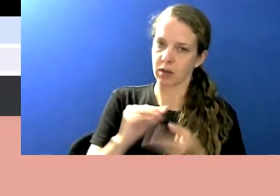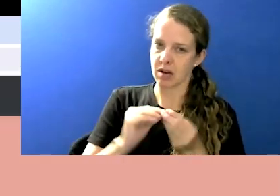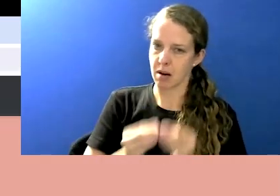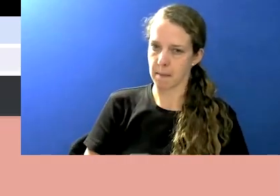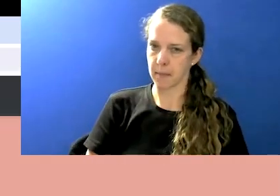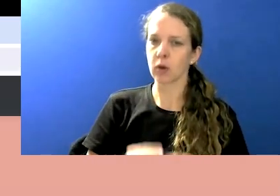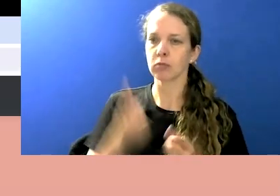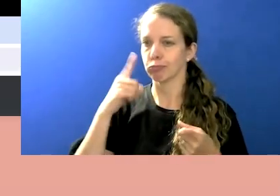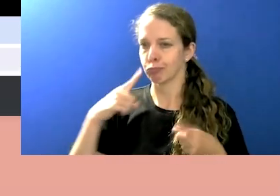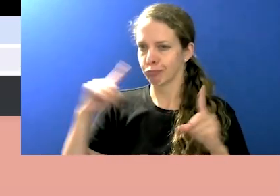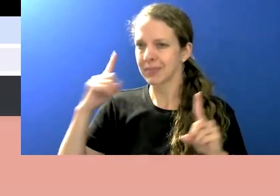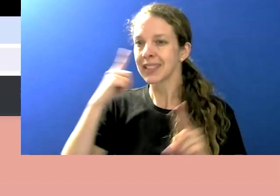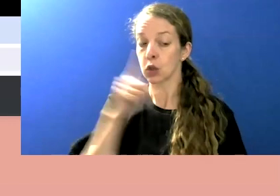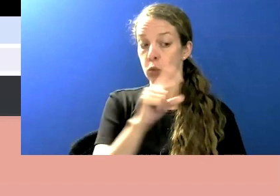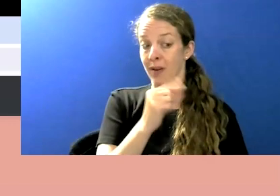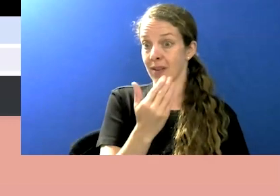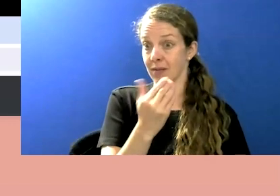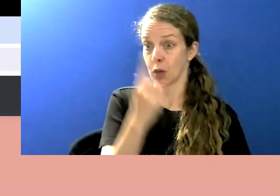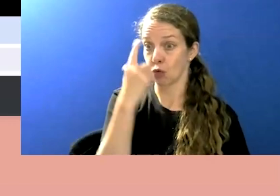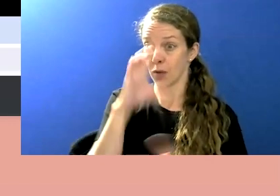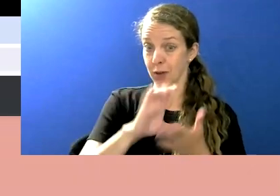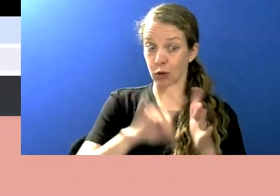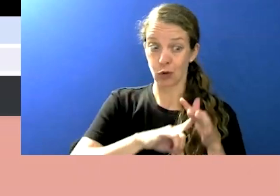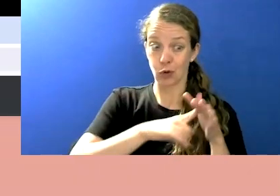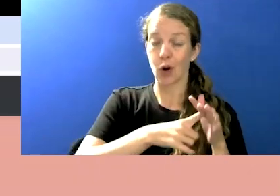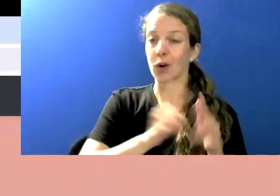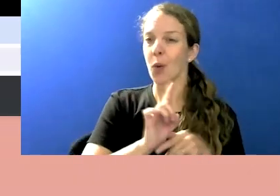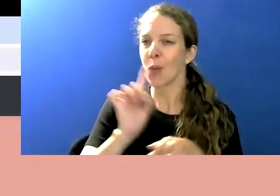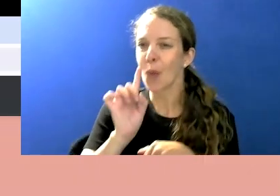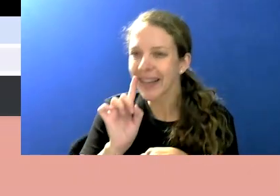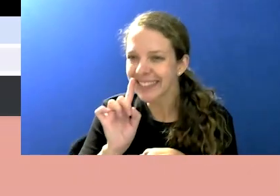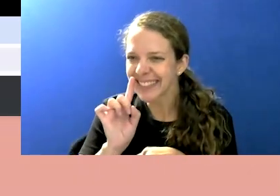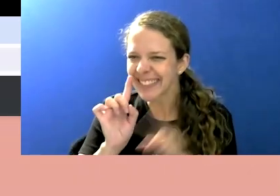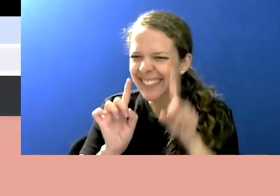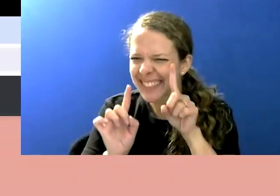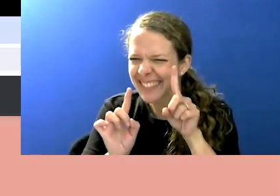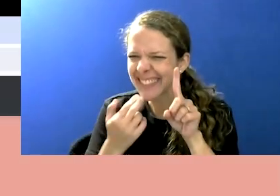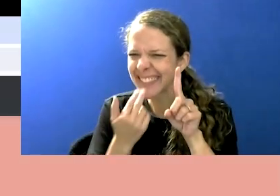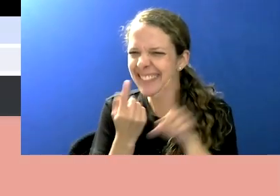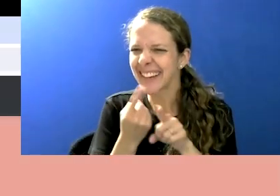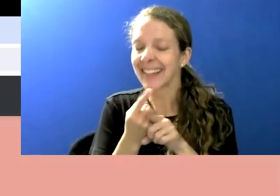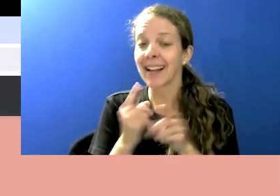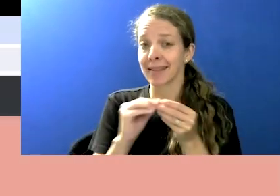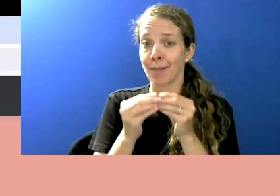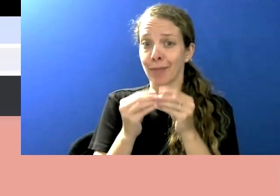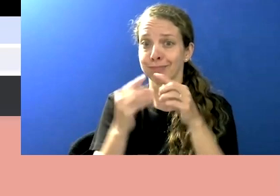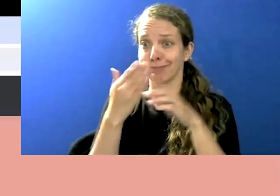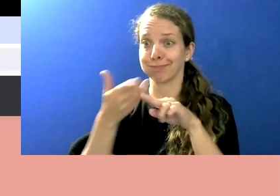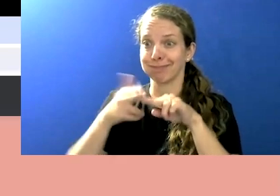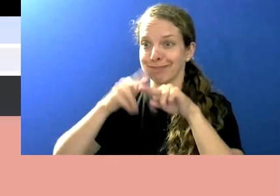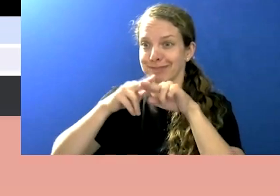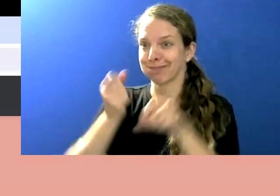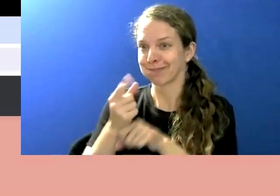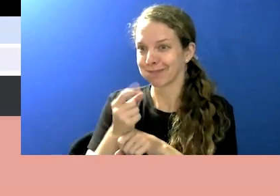in 2015, when the Dream Center first started, there was 1, right? But that number has been increasing with the